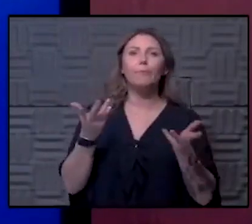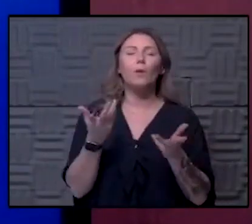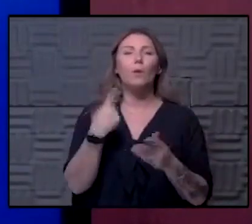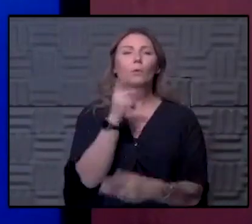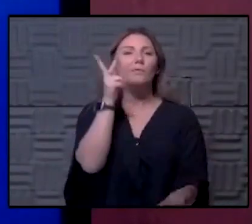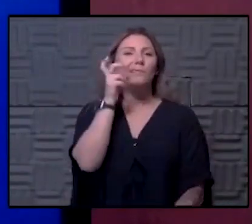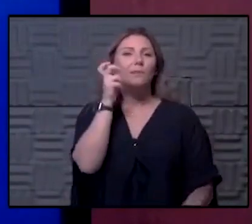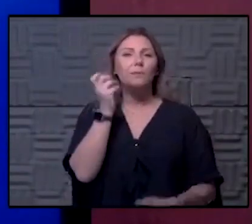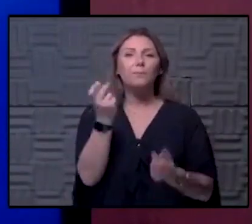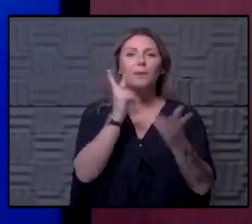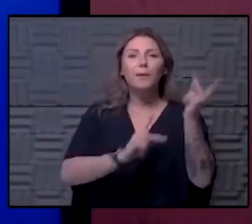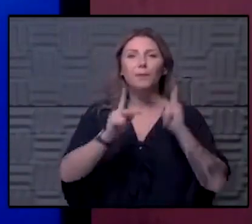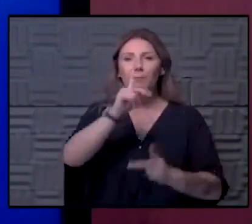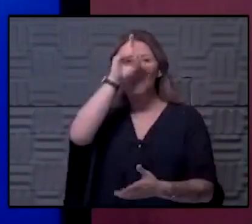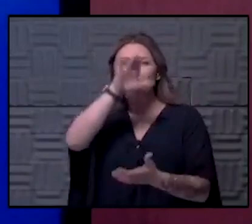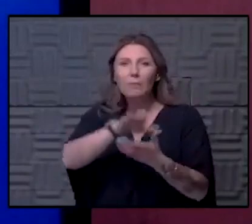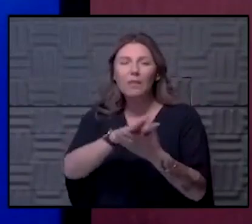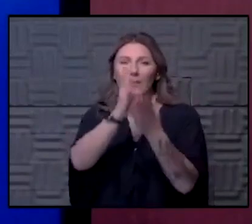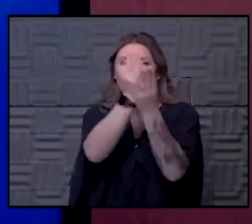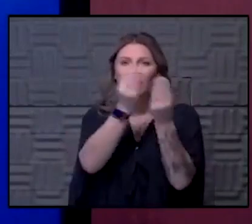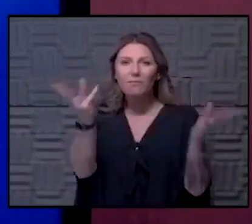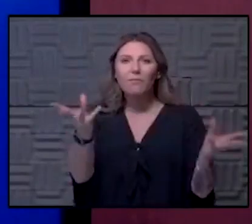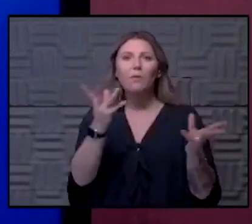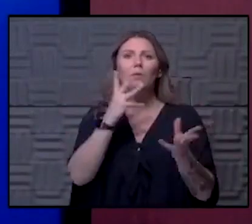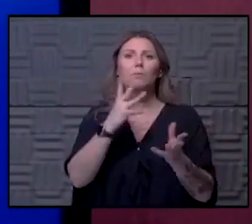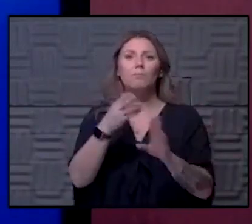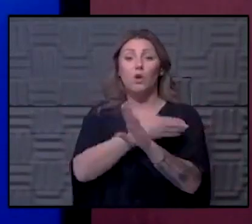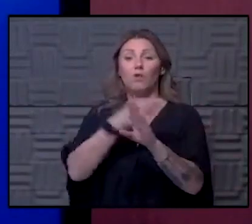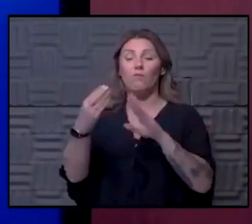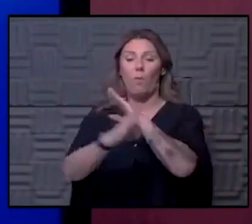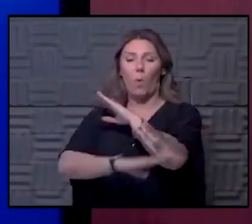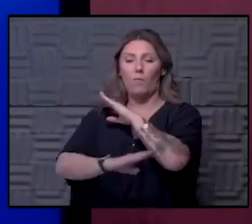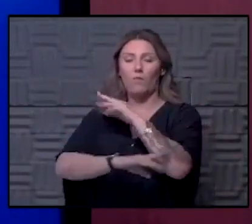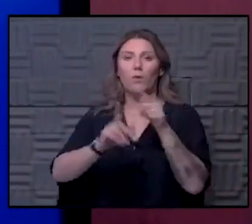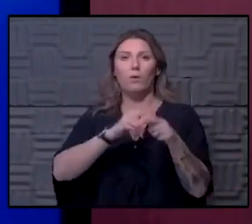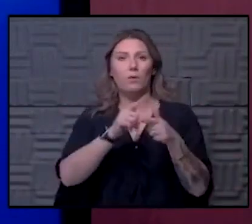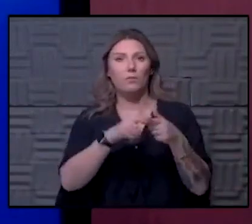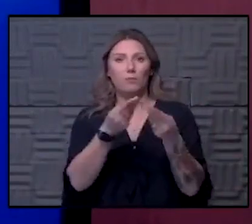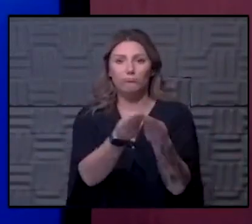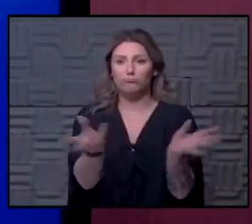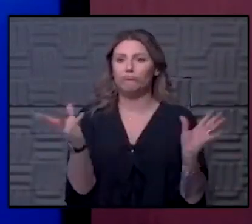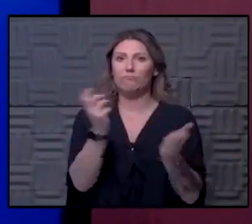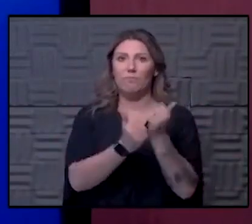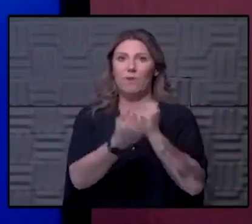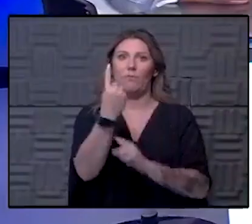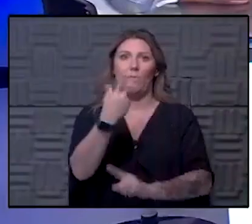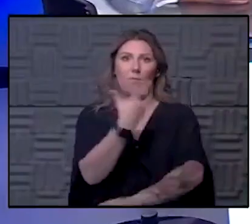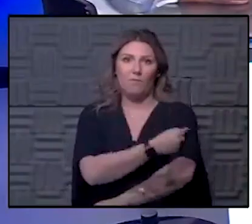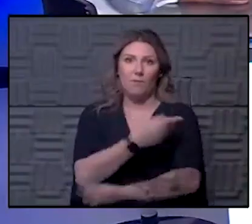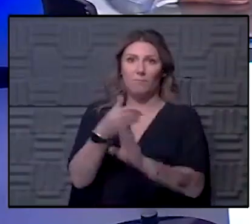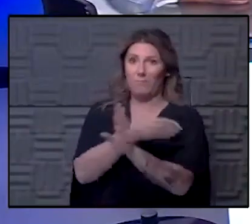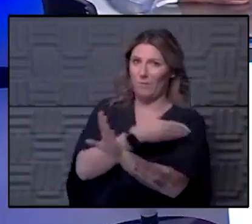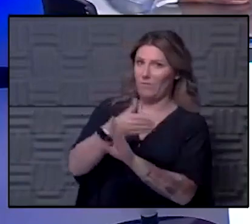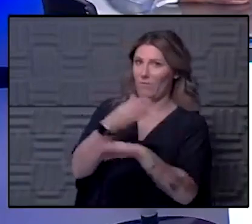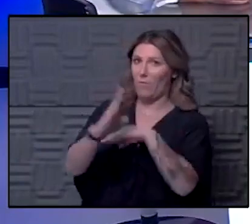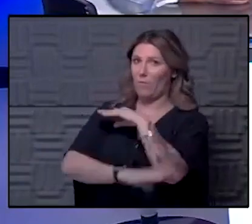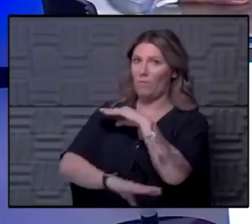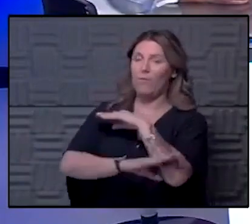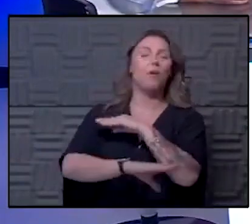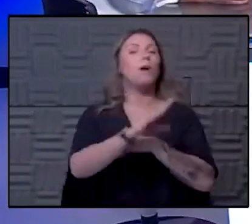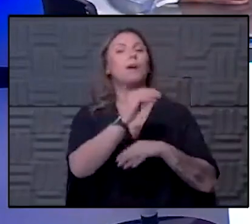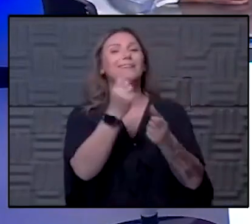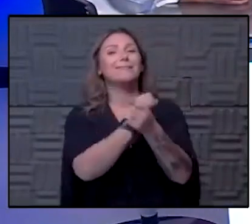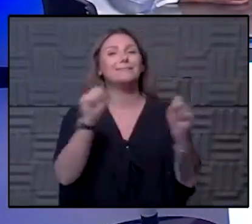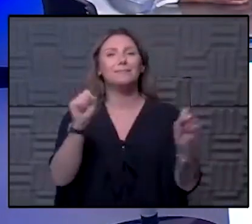hearing is that many people believe a lot of that data will be out before the fall. And then it's just a question of making sure we get everybody vaccinated before the fall. Yeah, and I think, you know, looking at the safety,